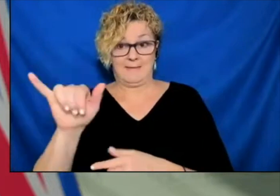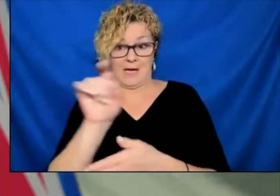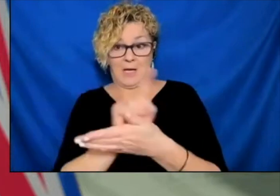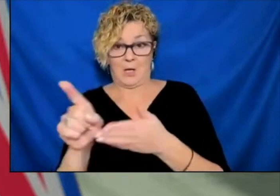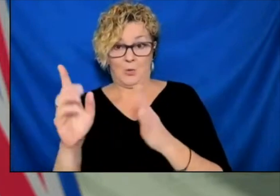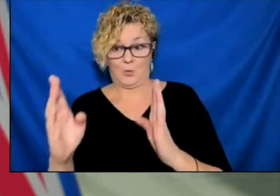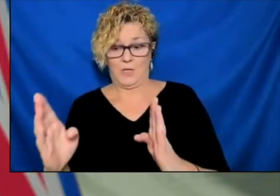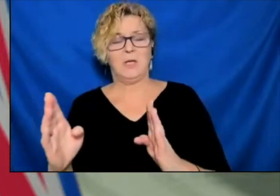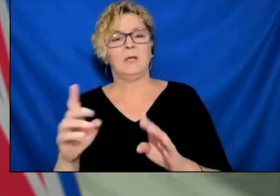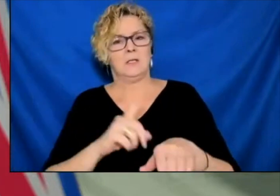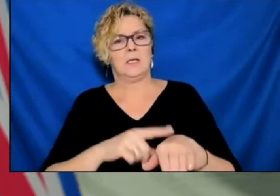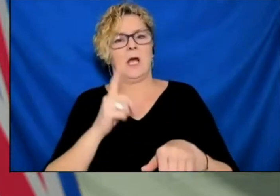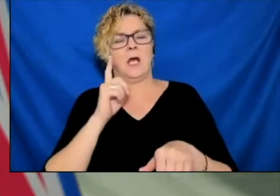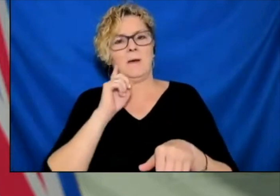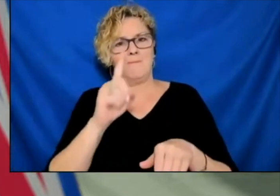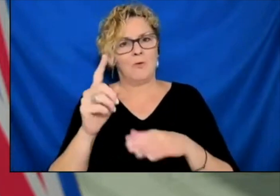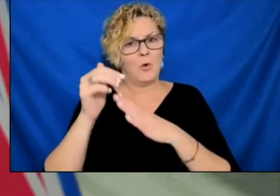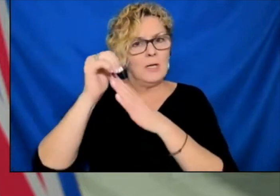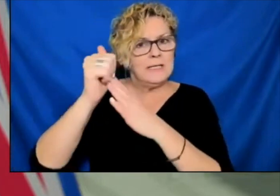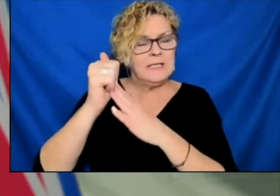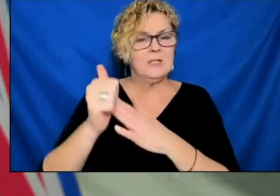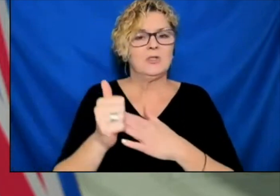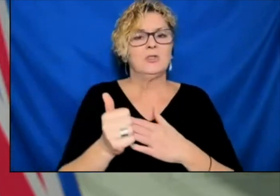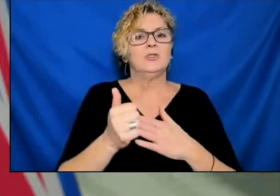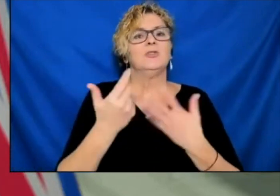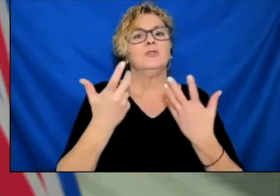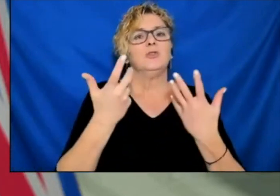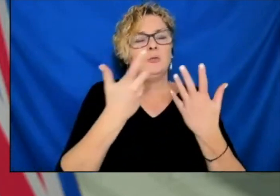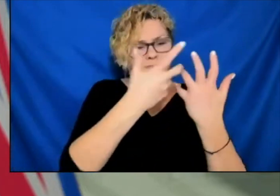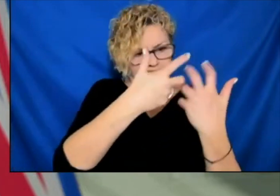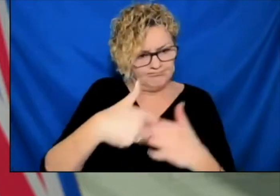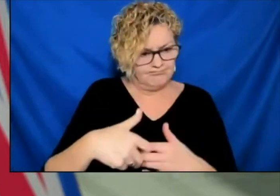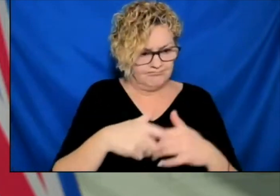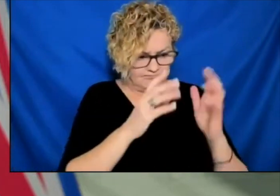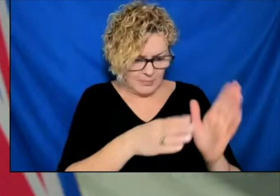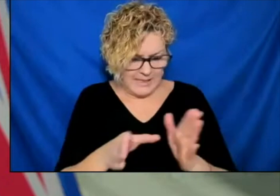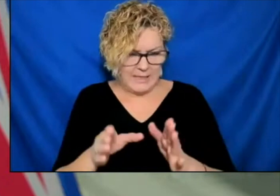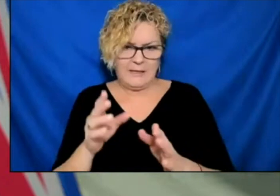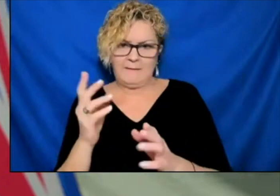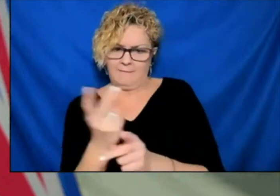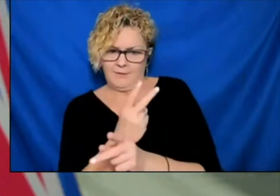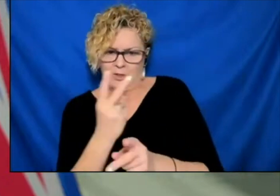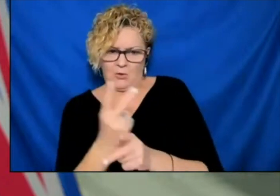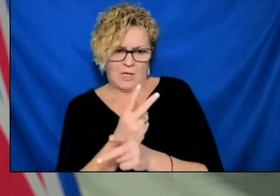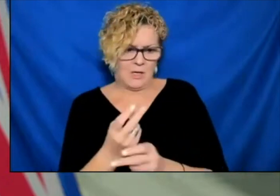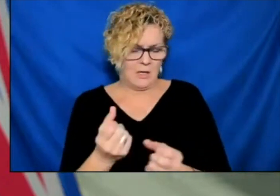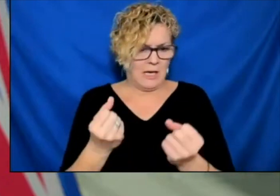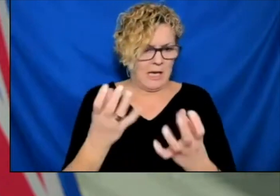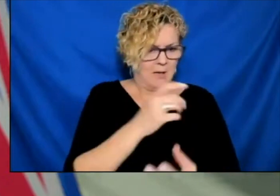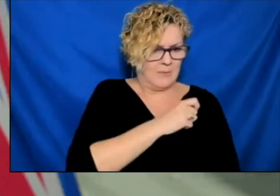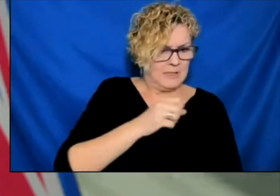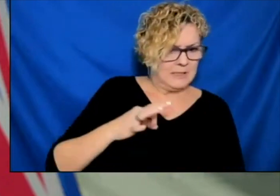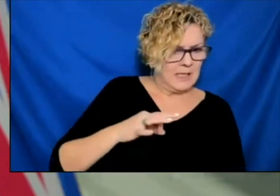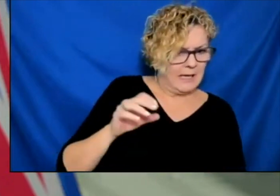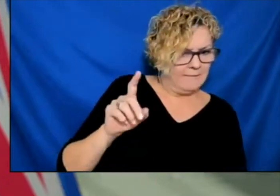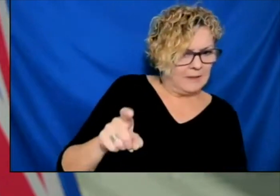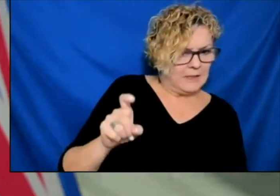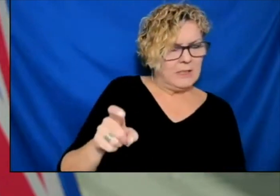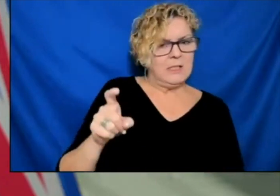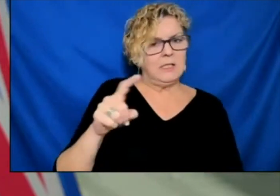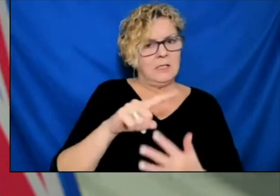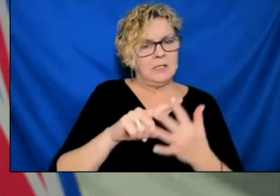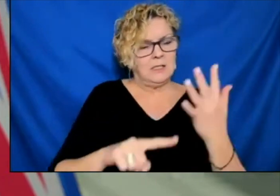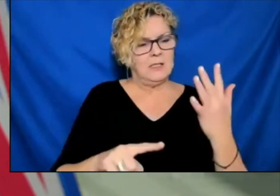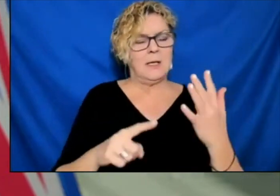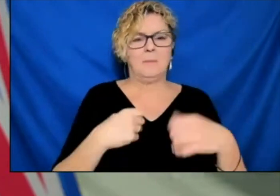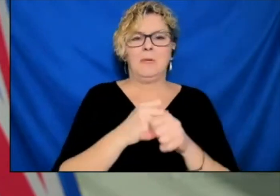leadership and district leadership will be determining their workforce needs and developing continuity of